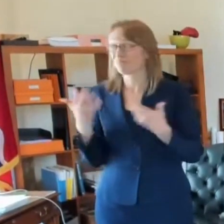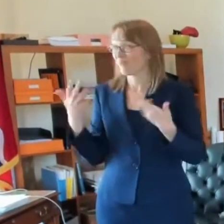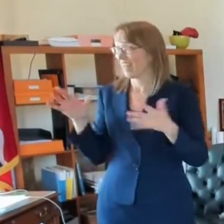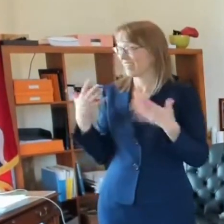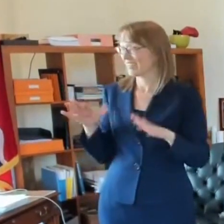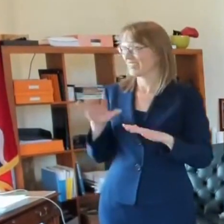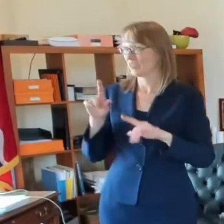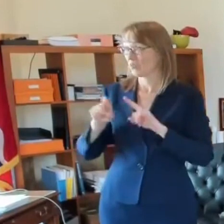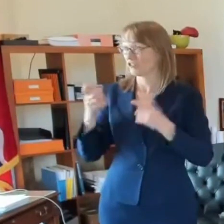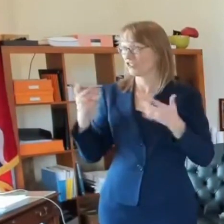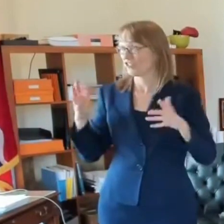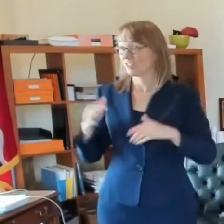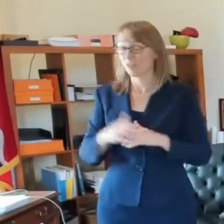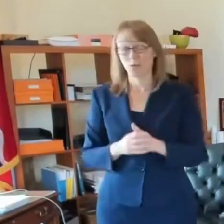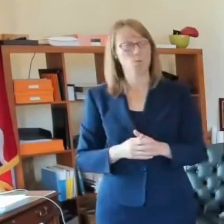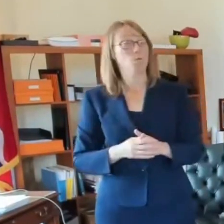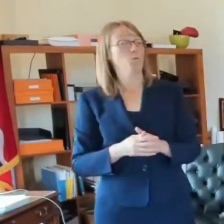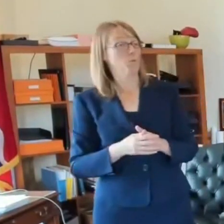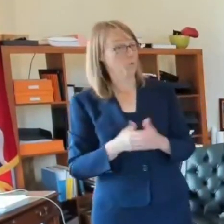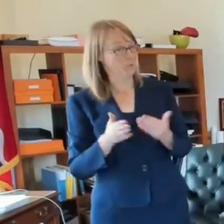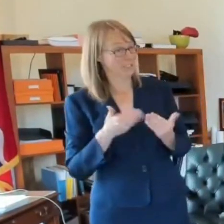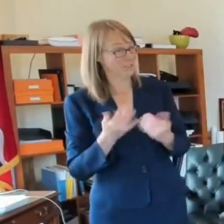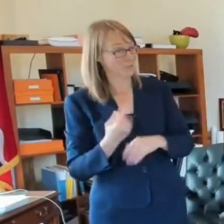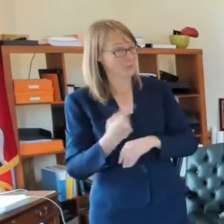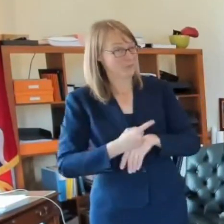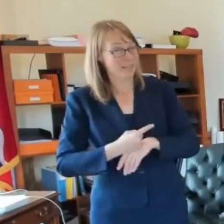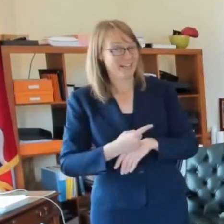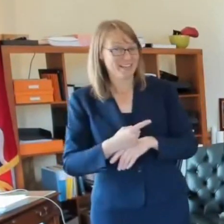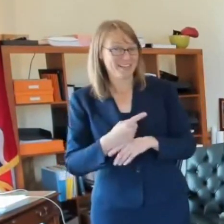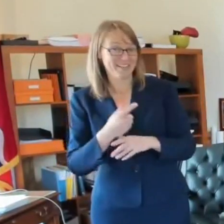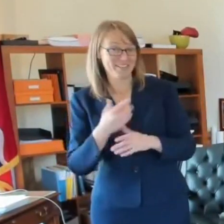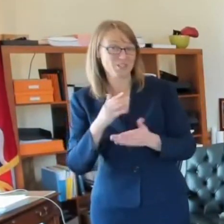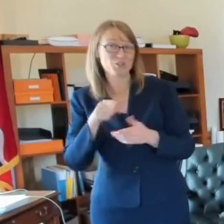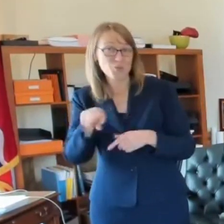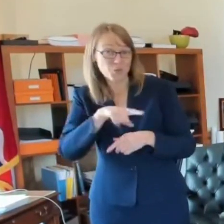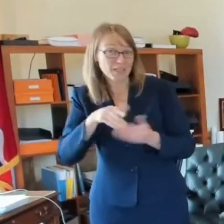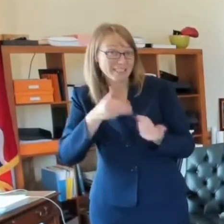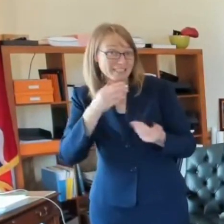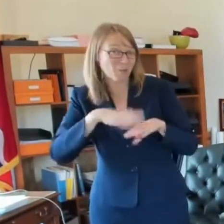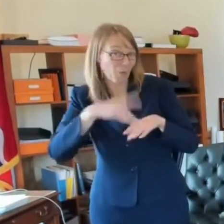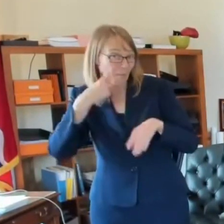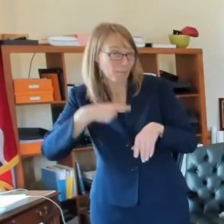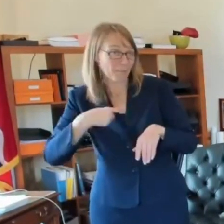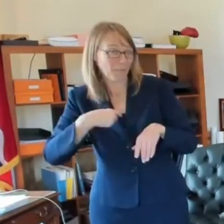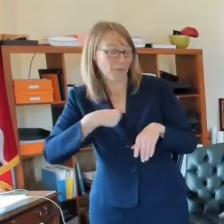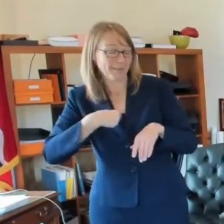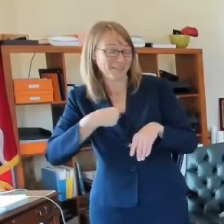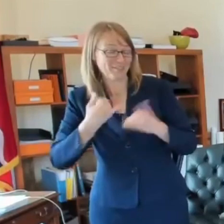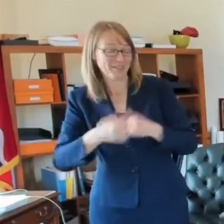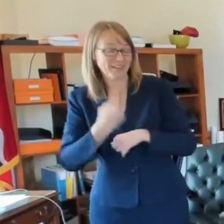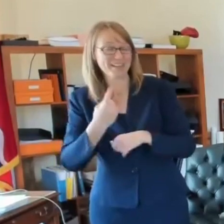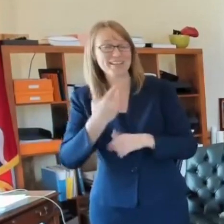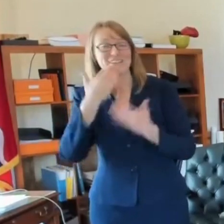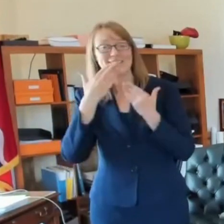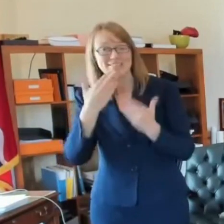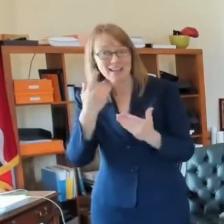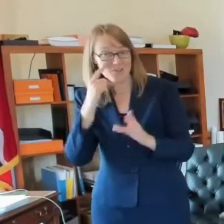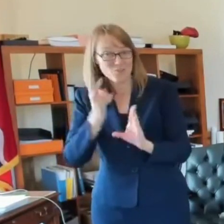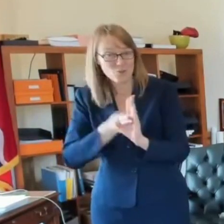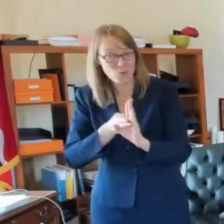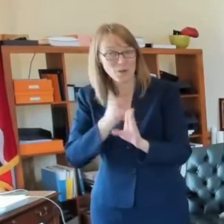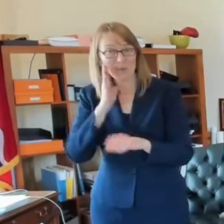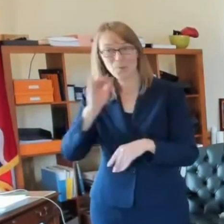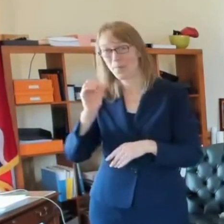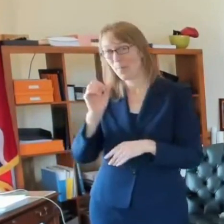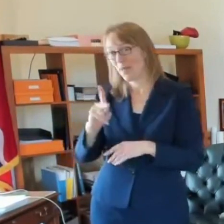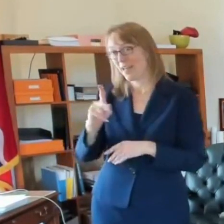easy today. Thank you all for being with us this afternoon. We'll be back with you on Wednesday and on Friday. That's